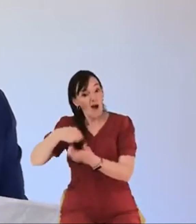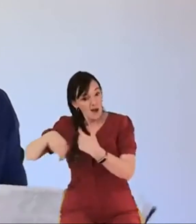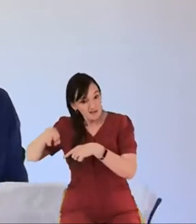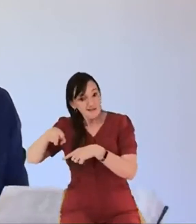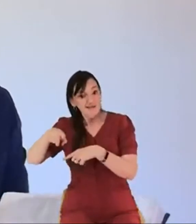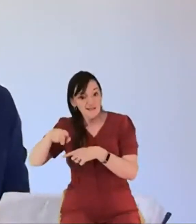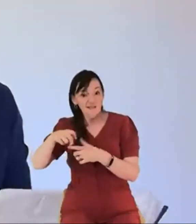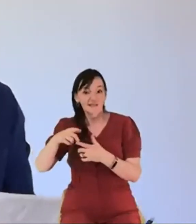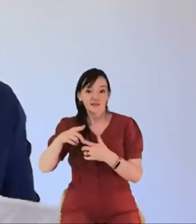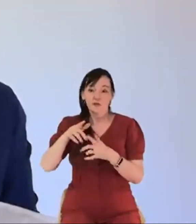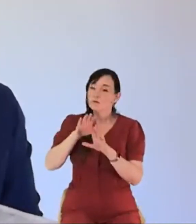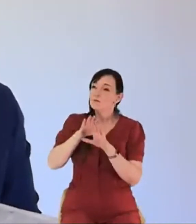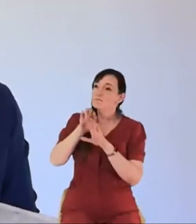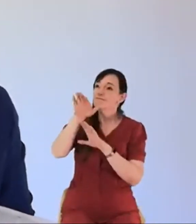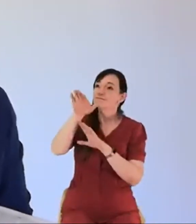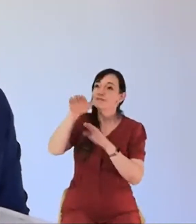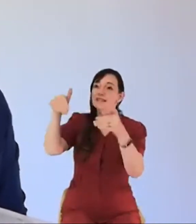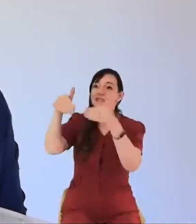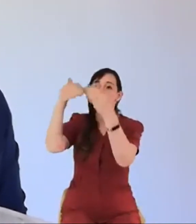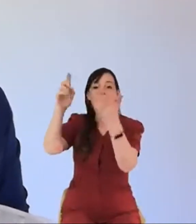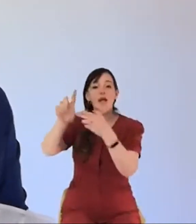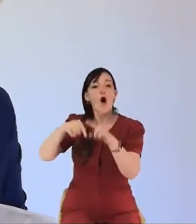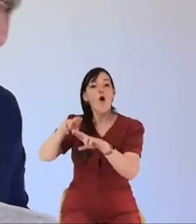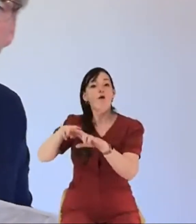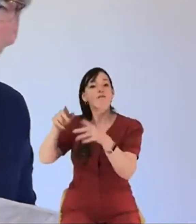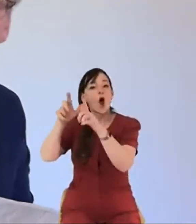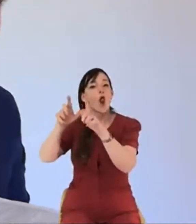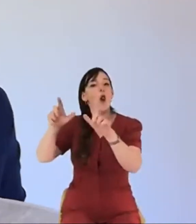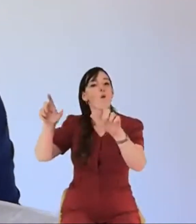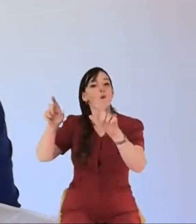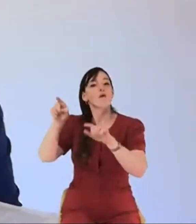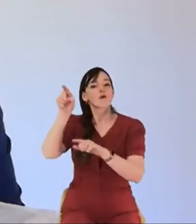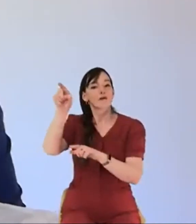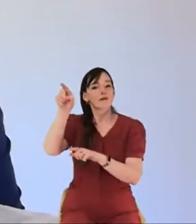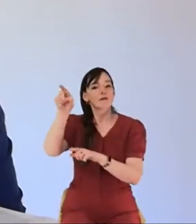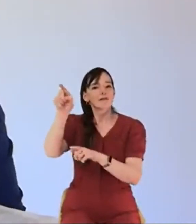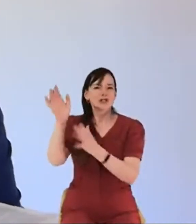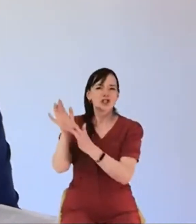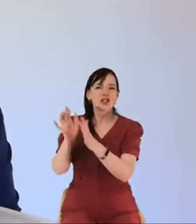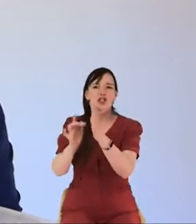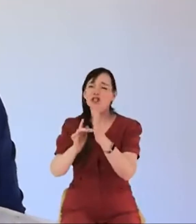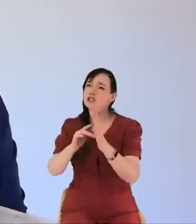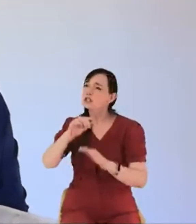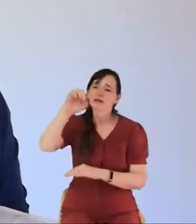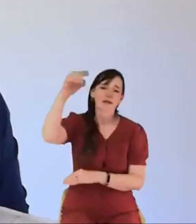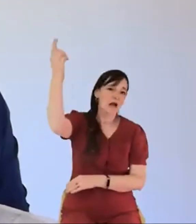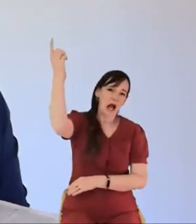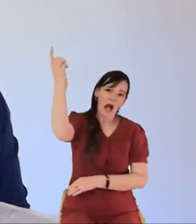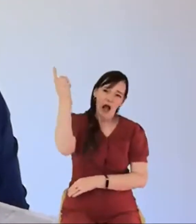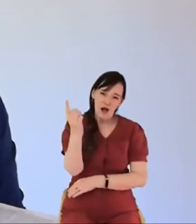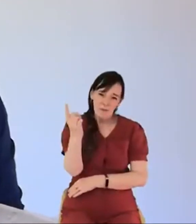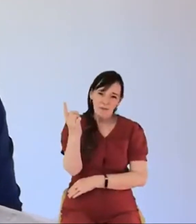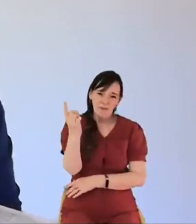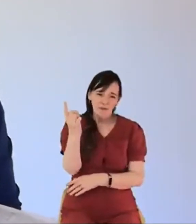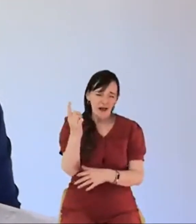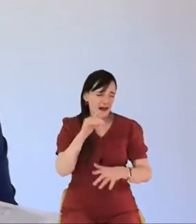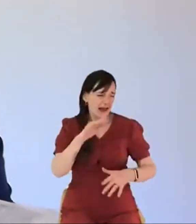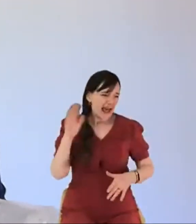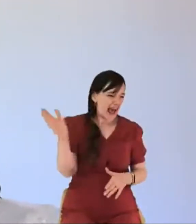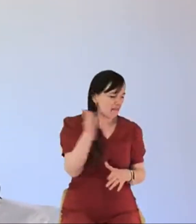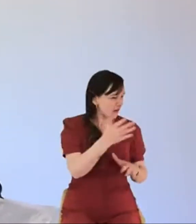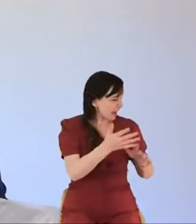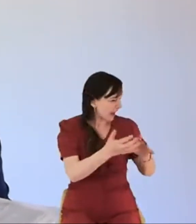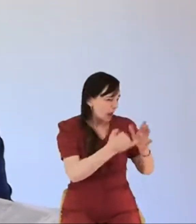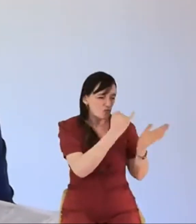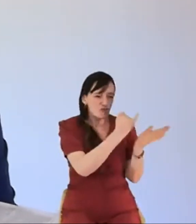day of the Lord, he calls it The day when Jesus comes again And deals with all that is